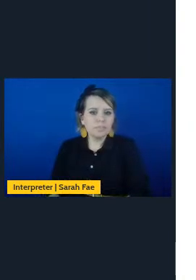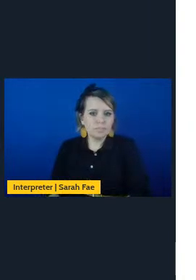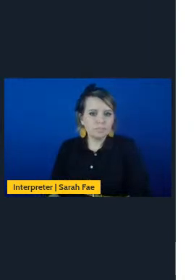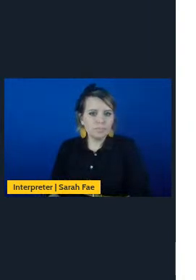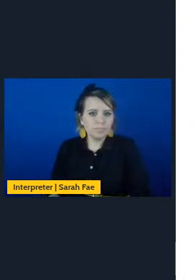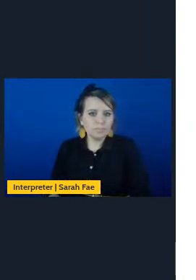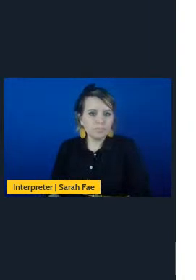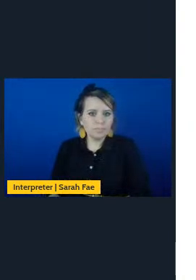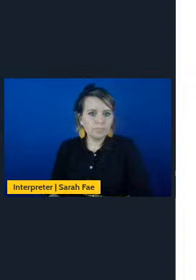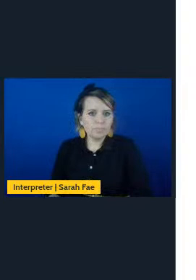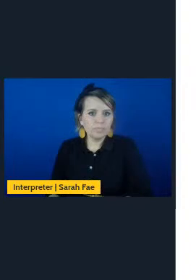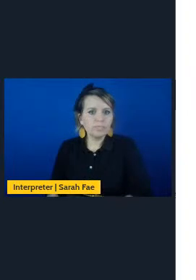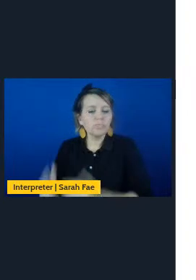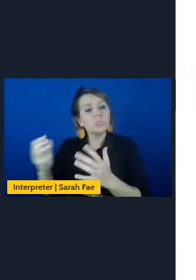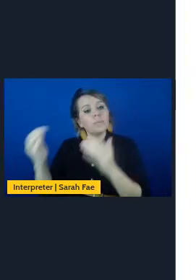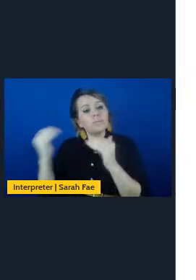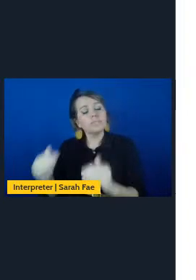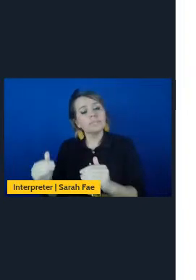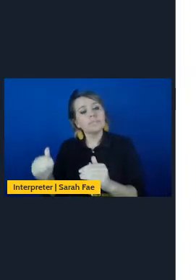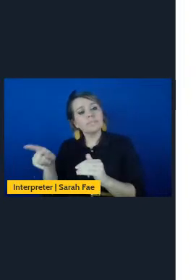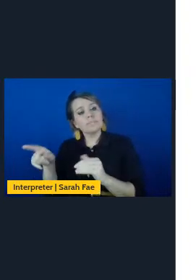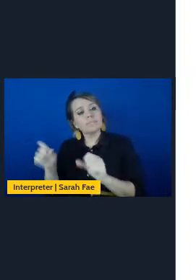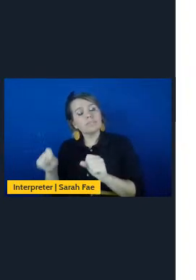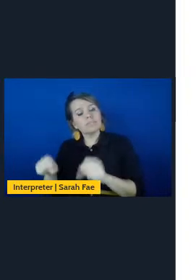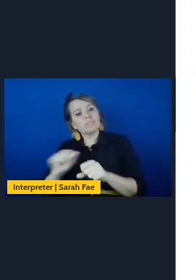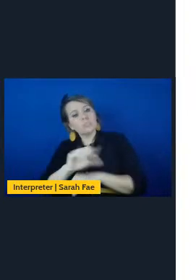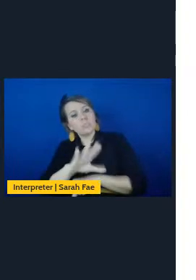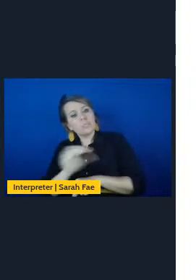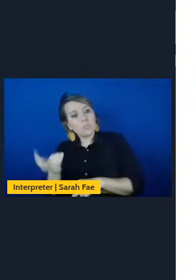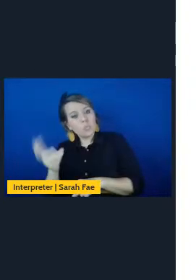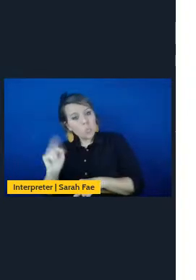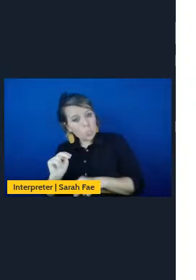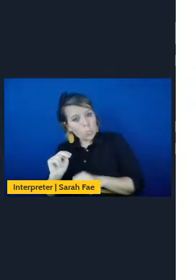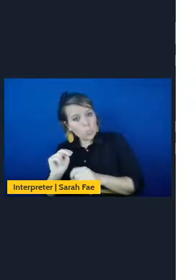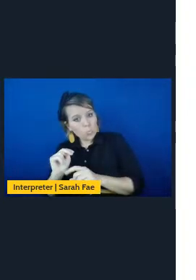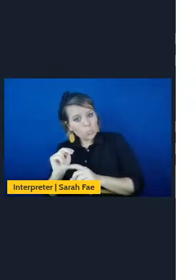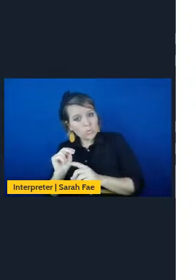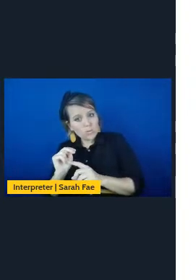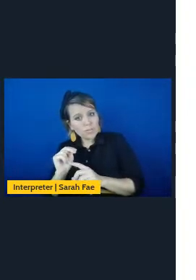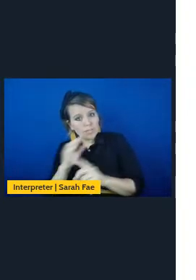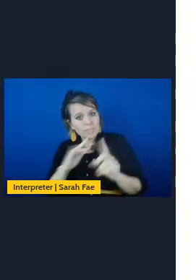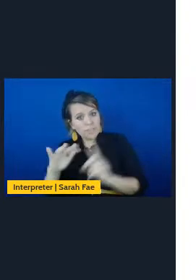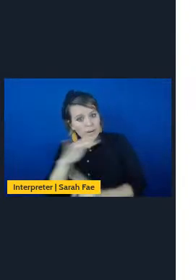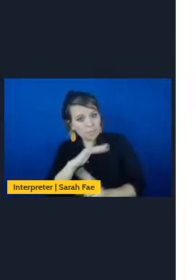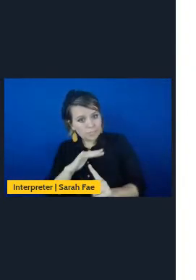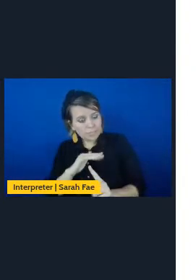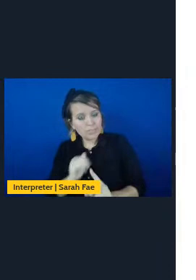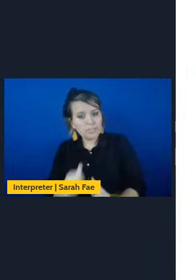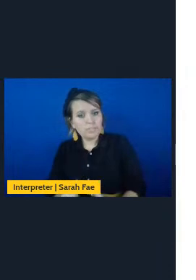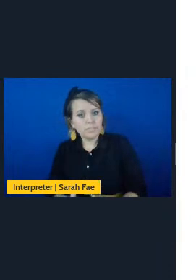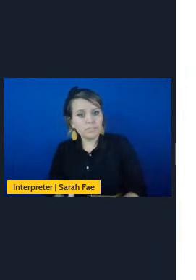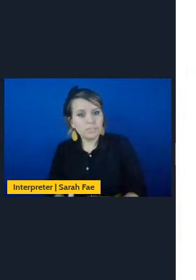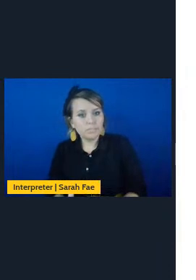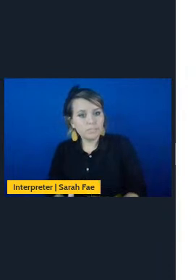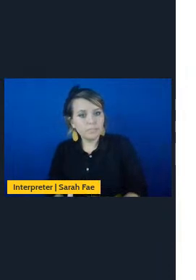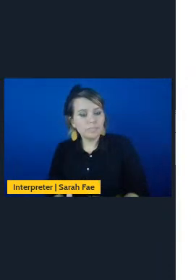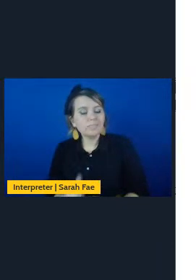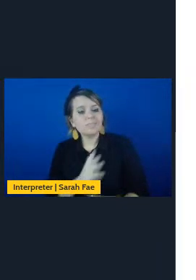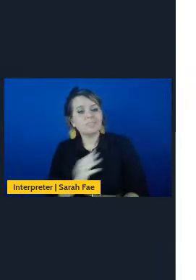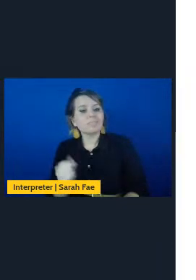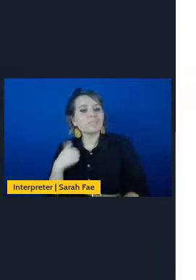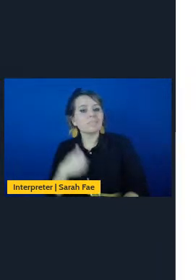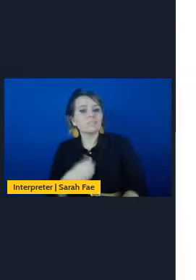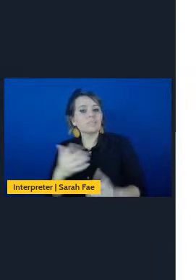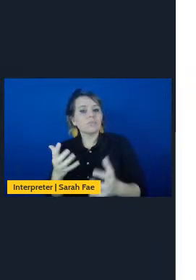local CLI, which isn't by default supported by the CDK pipelines. And we want to have those